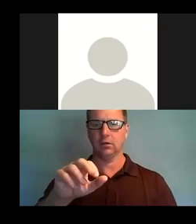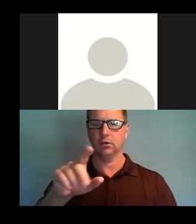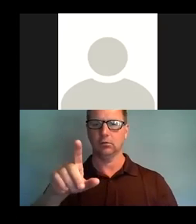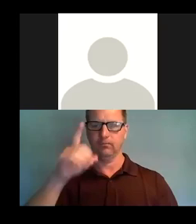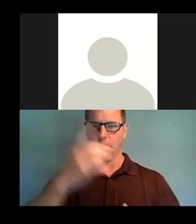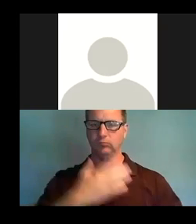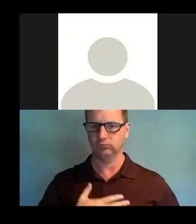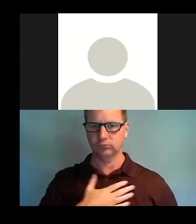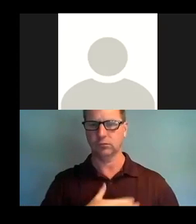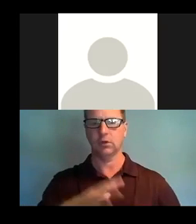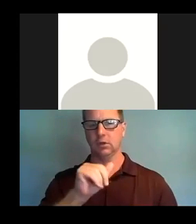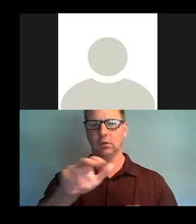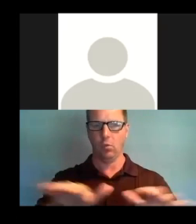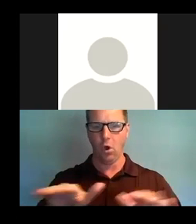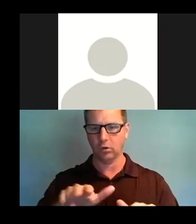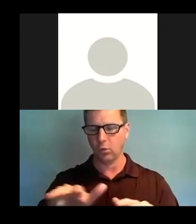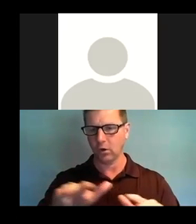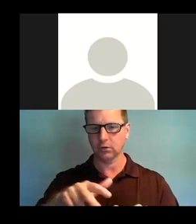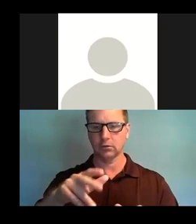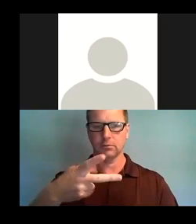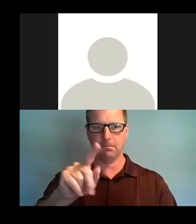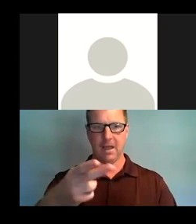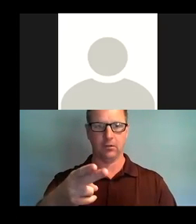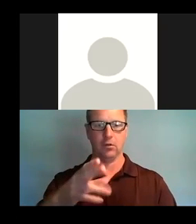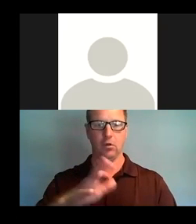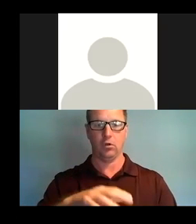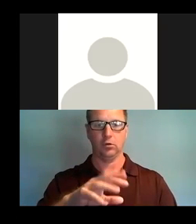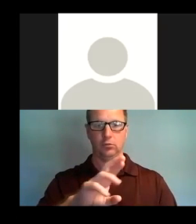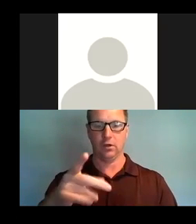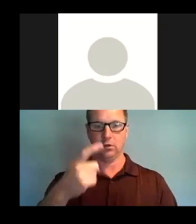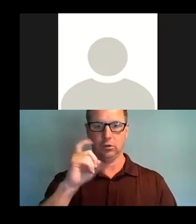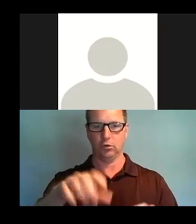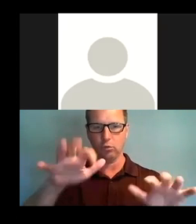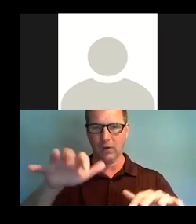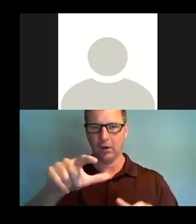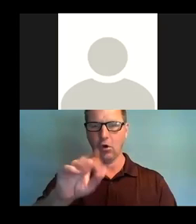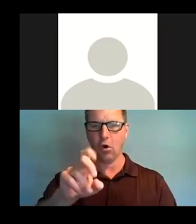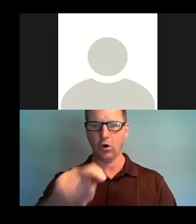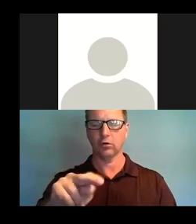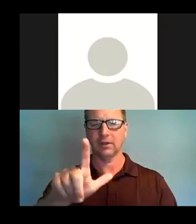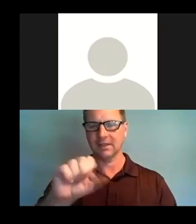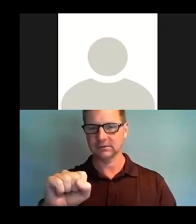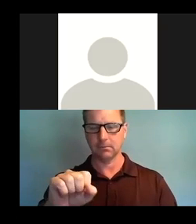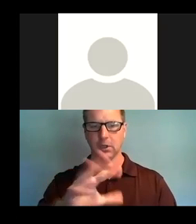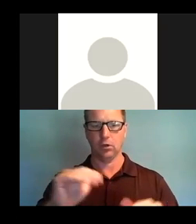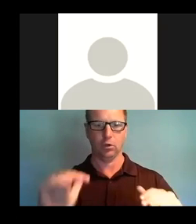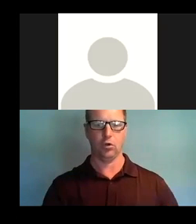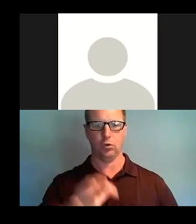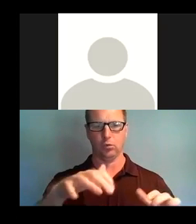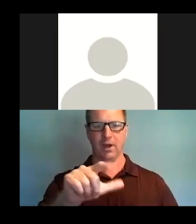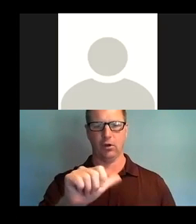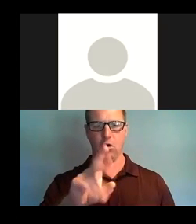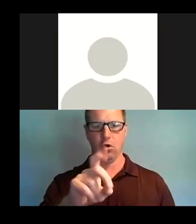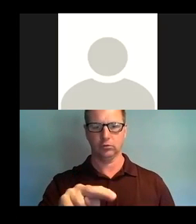community, including a walking pathway. Pictured on the right, you may note the rain garden landscaping plan in the lower rain garden cross